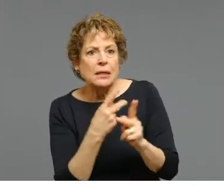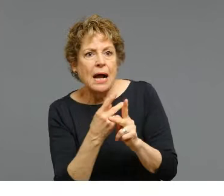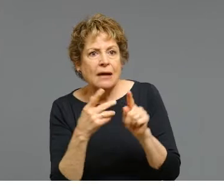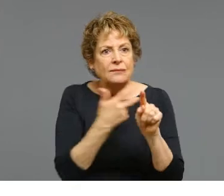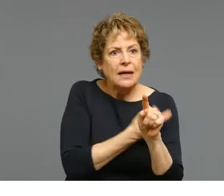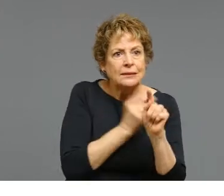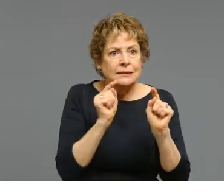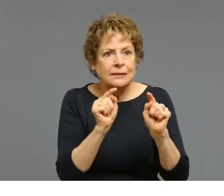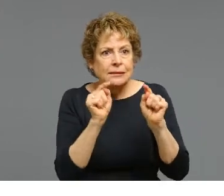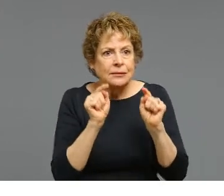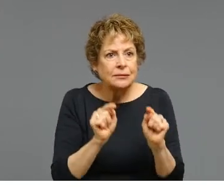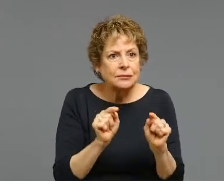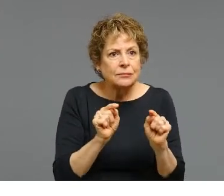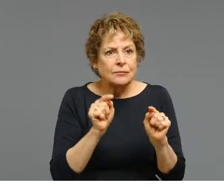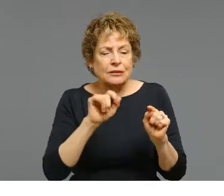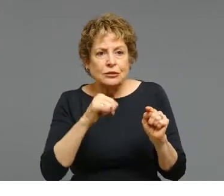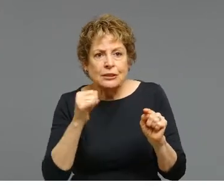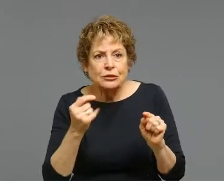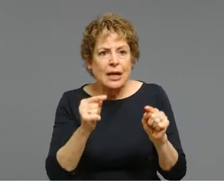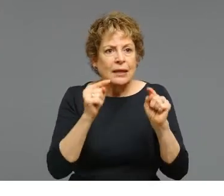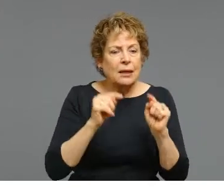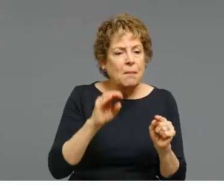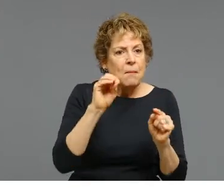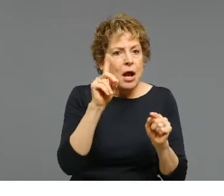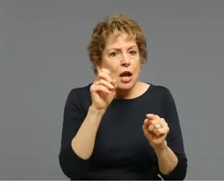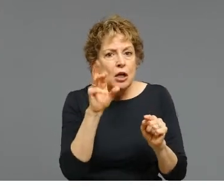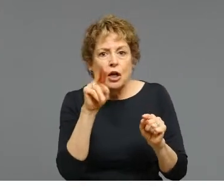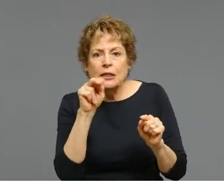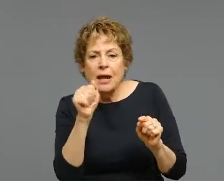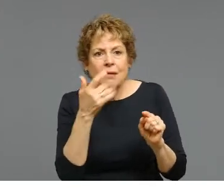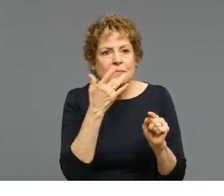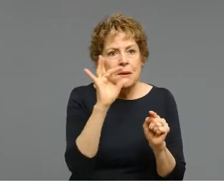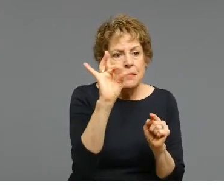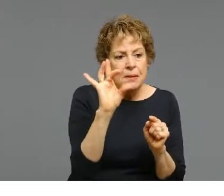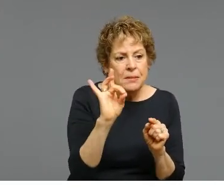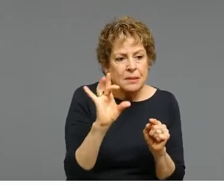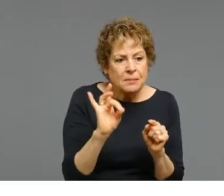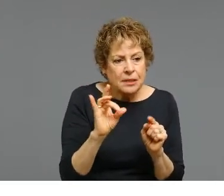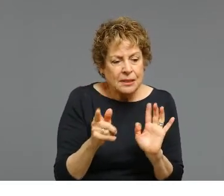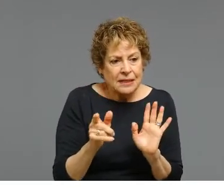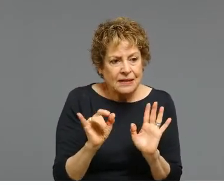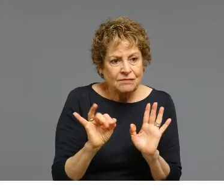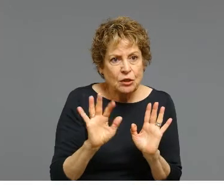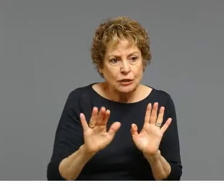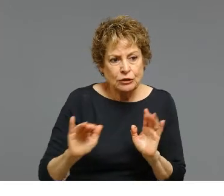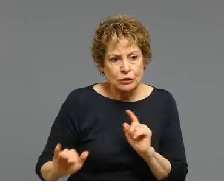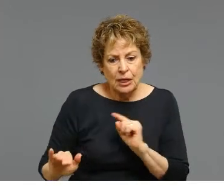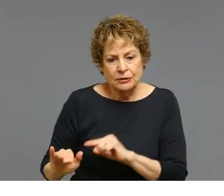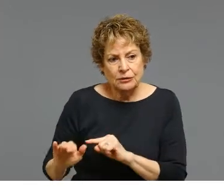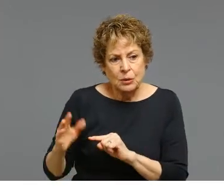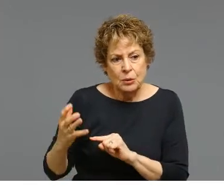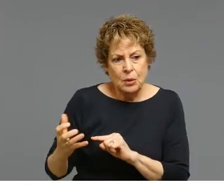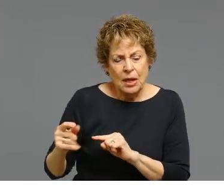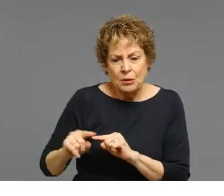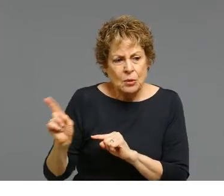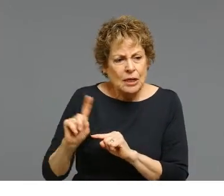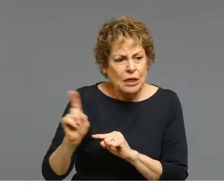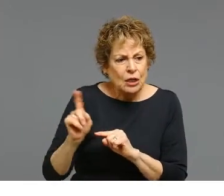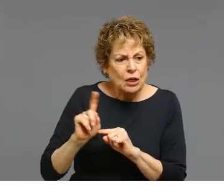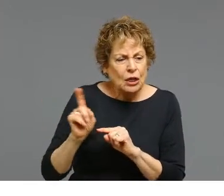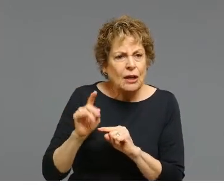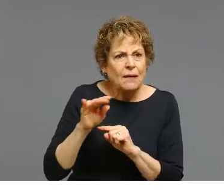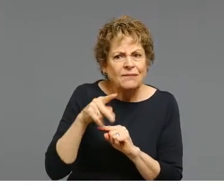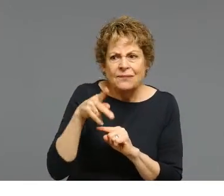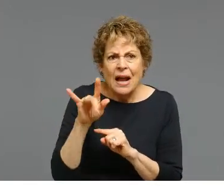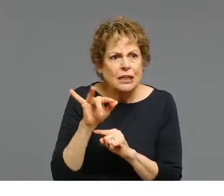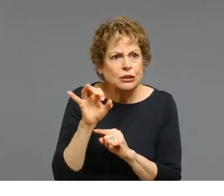find Pfizer vaccine for, you can go, I'll go back to this slide. If you see the little arrow that's boxed